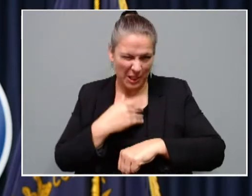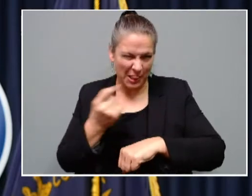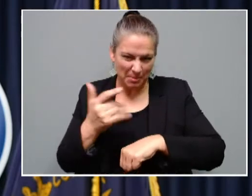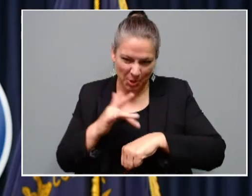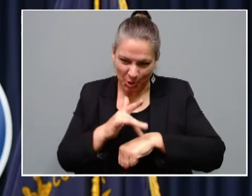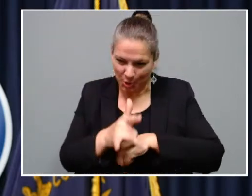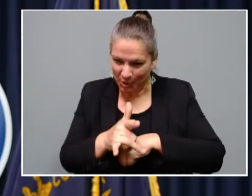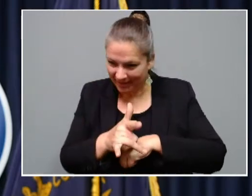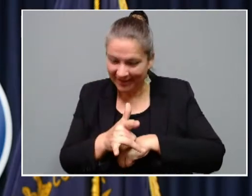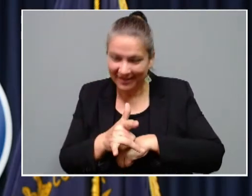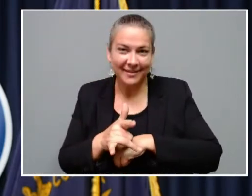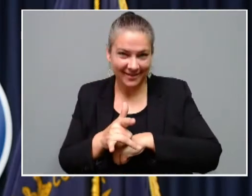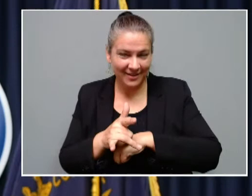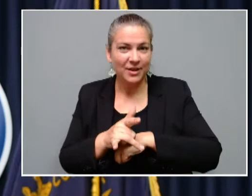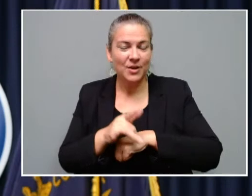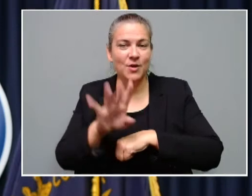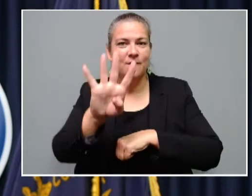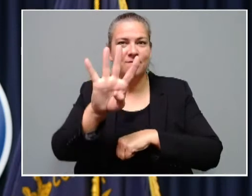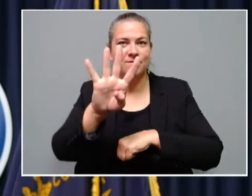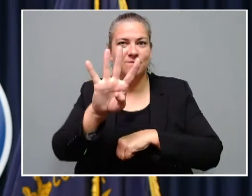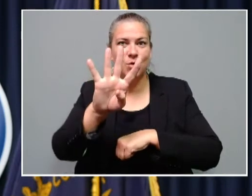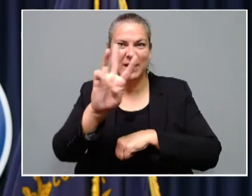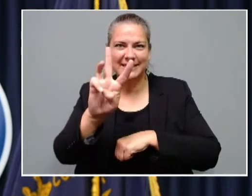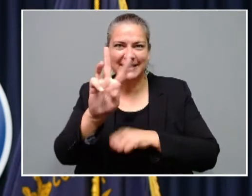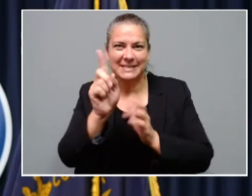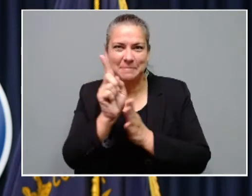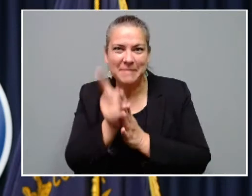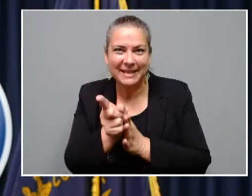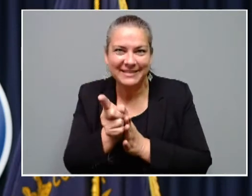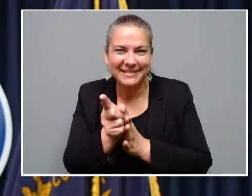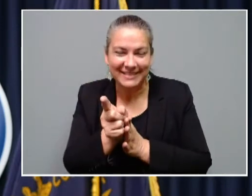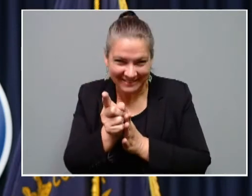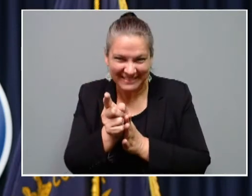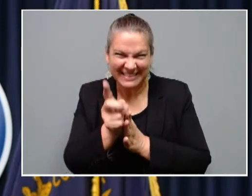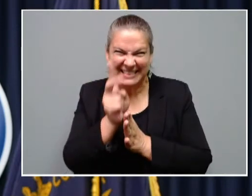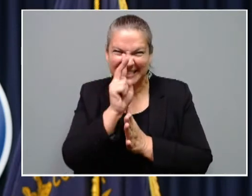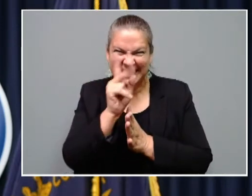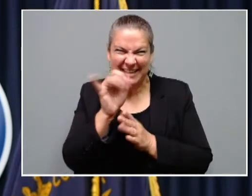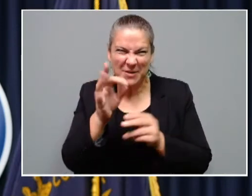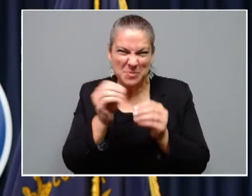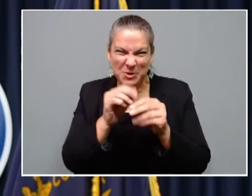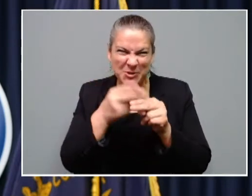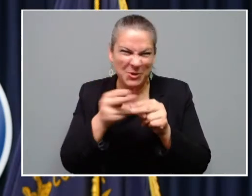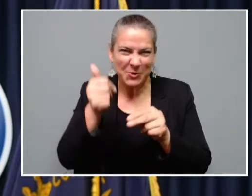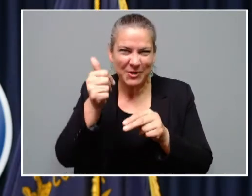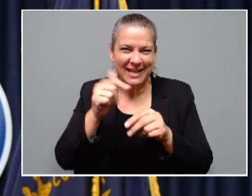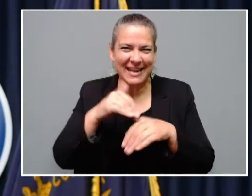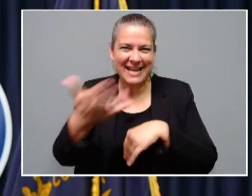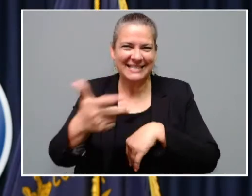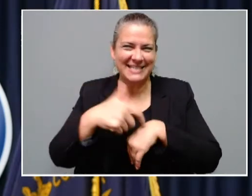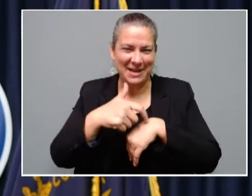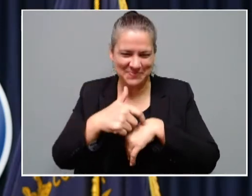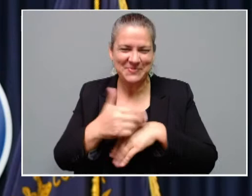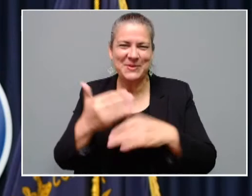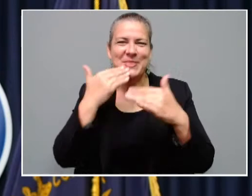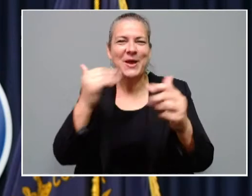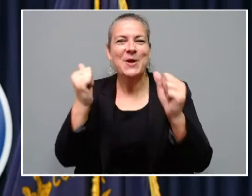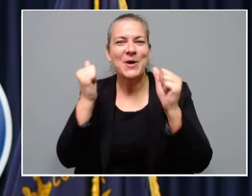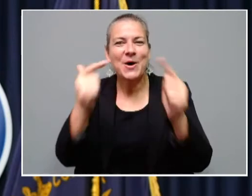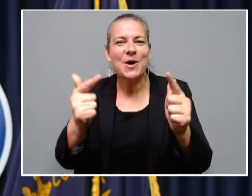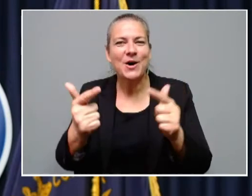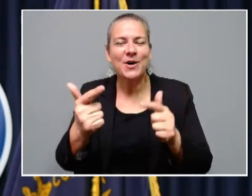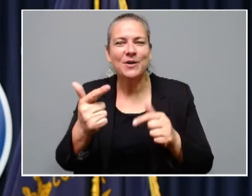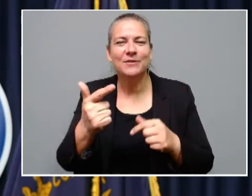today, 46 minutes. I'll see if we can do it slightly shorter the next time. I want to thank everybody for giving me last week